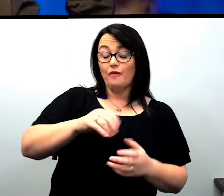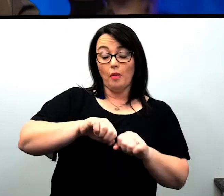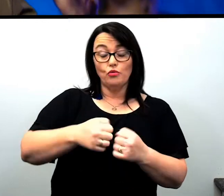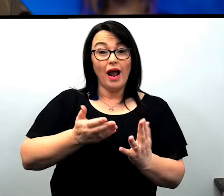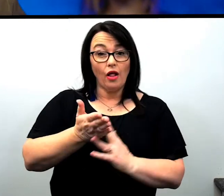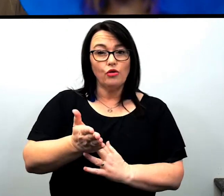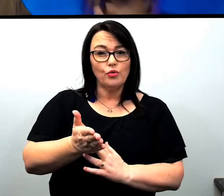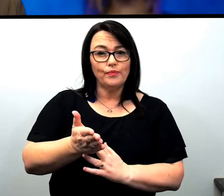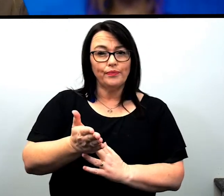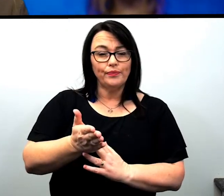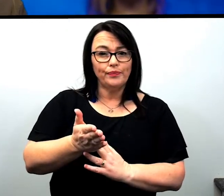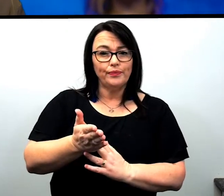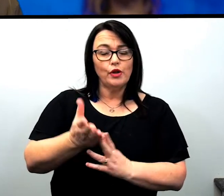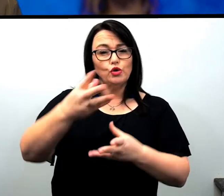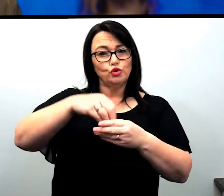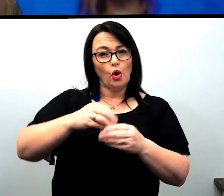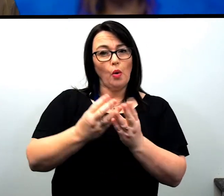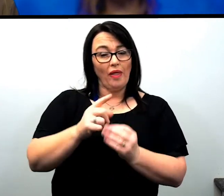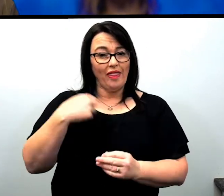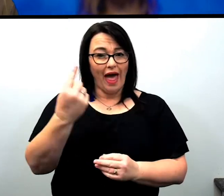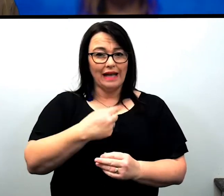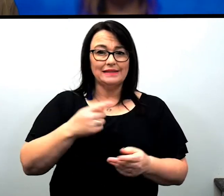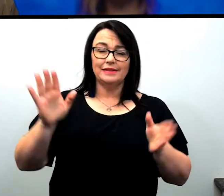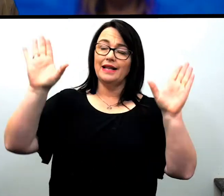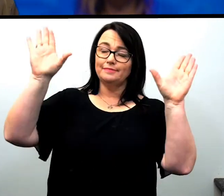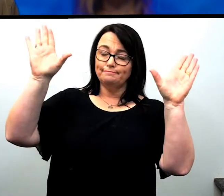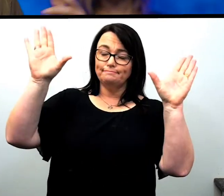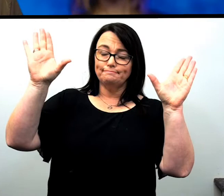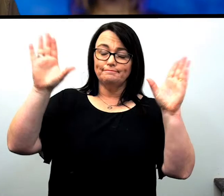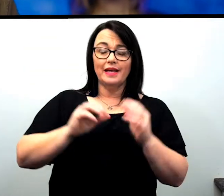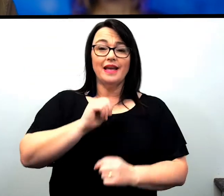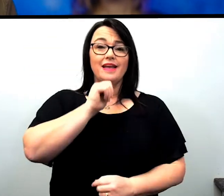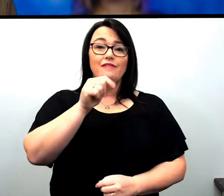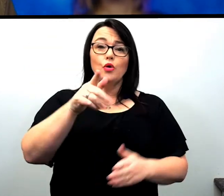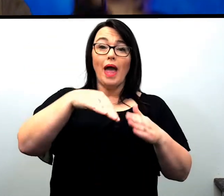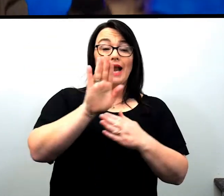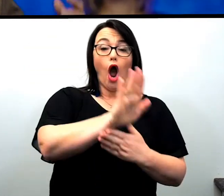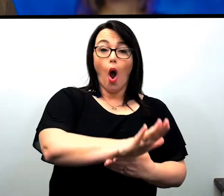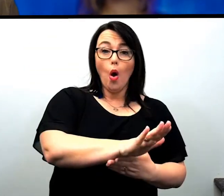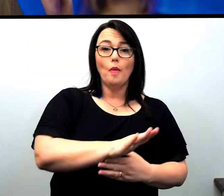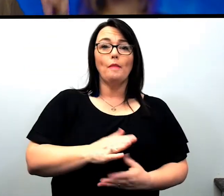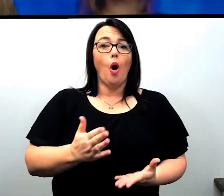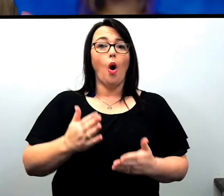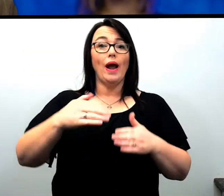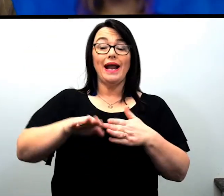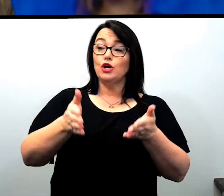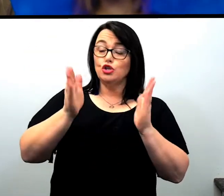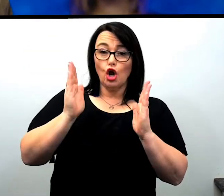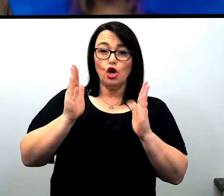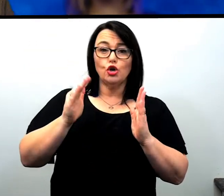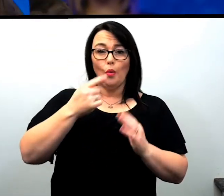lifting your hand to God? And if you're with some people in your room or in a theater or in a church building, just lift your hand because we're going to come